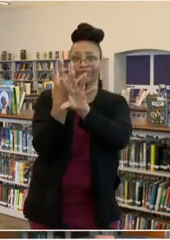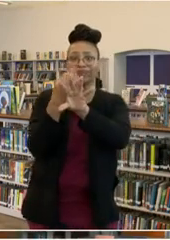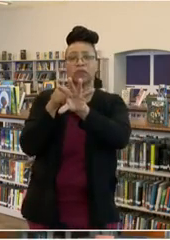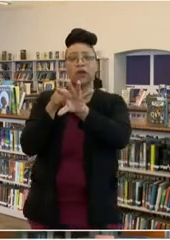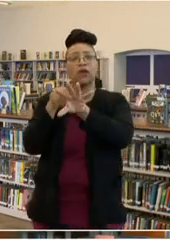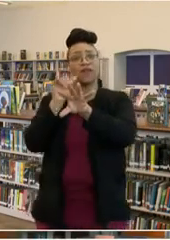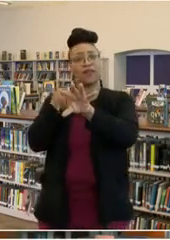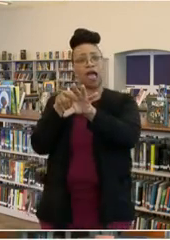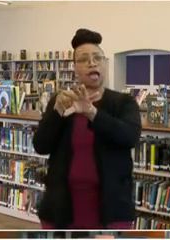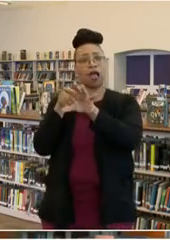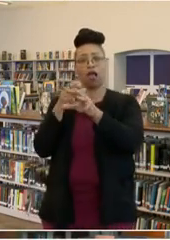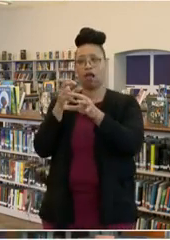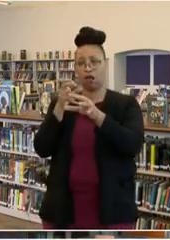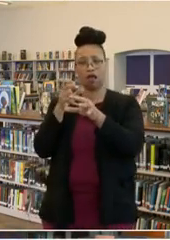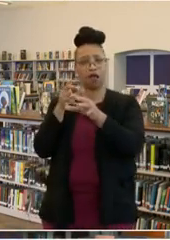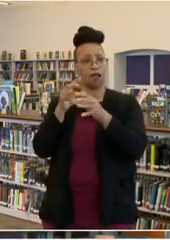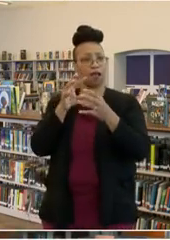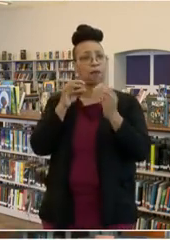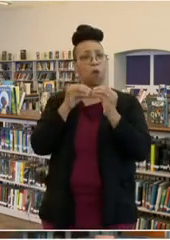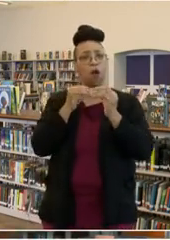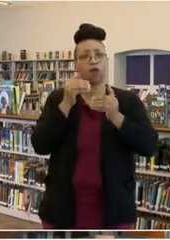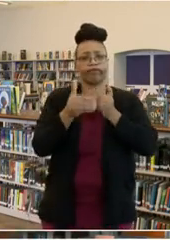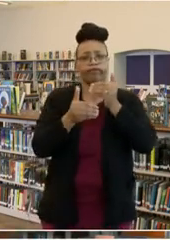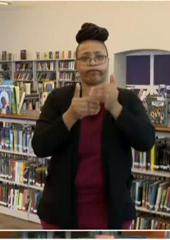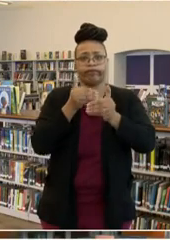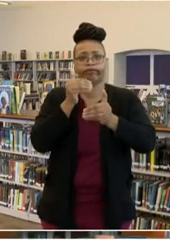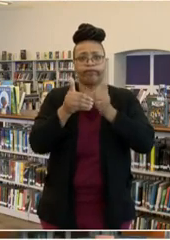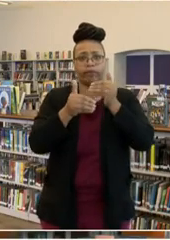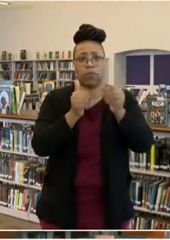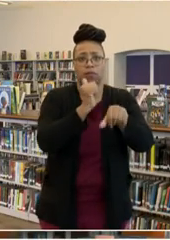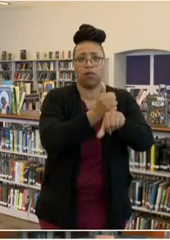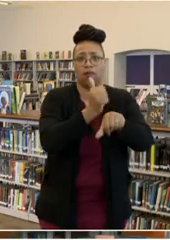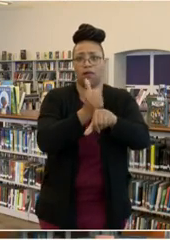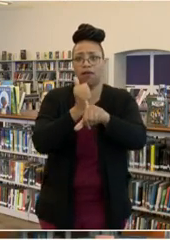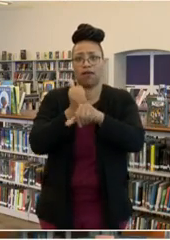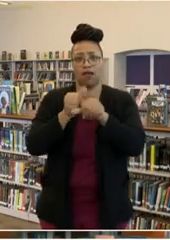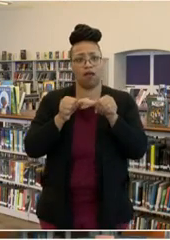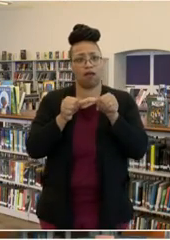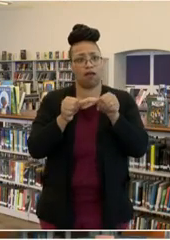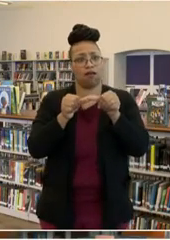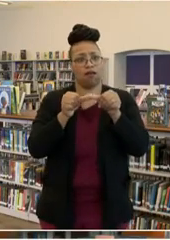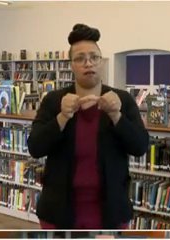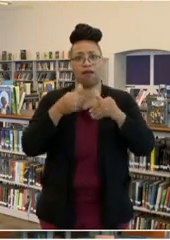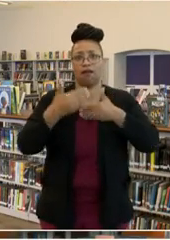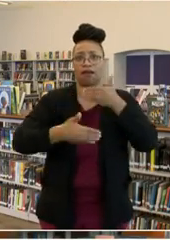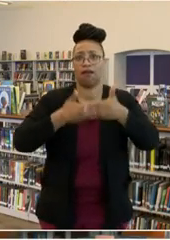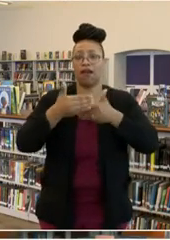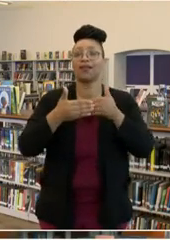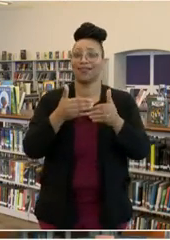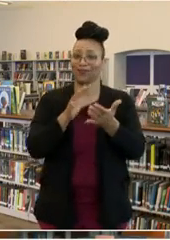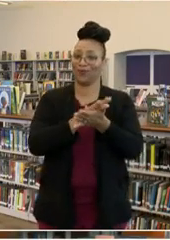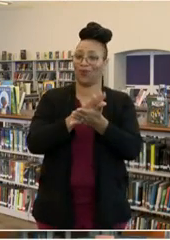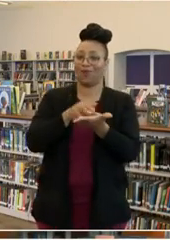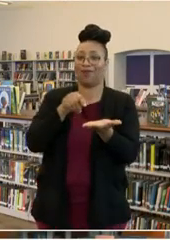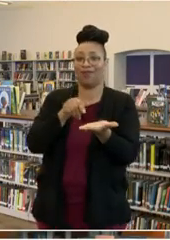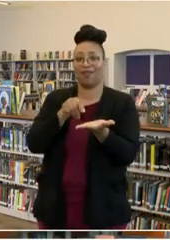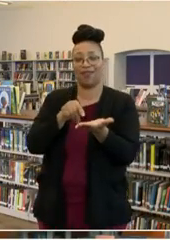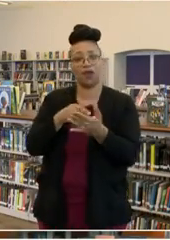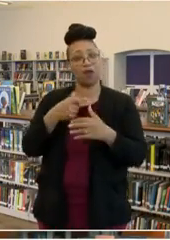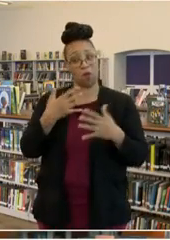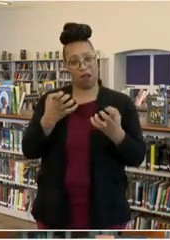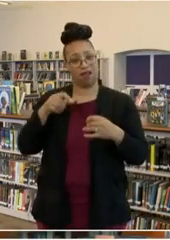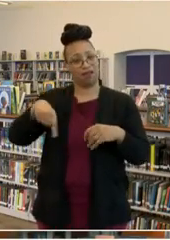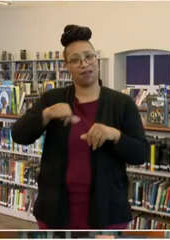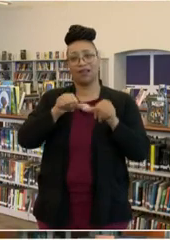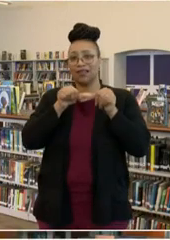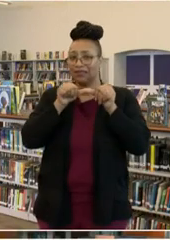and said, I'm excited that not only are we continuing to support our current grantees like